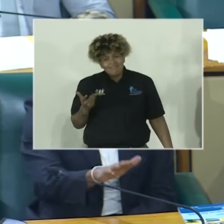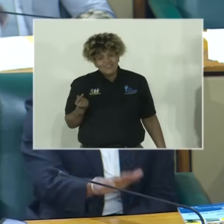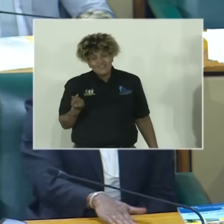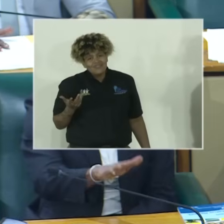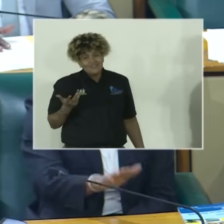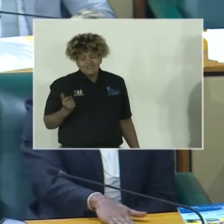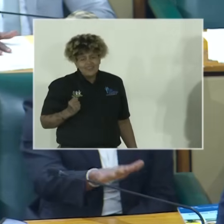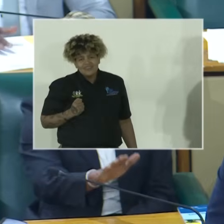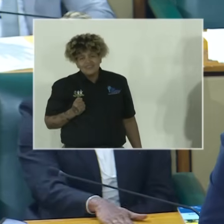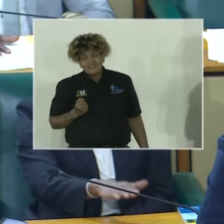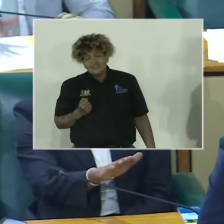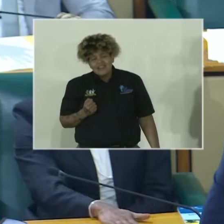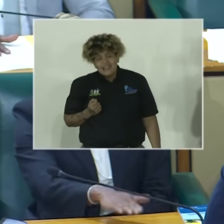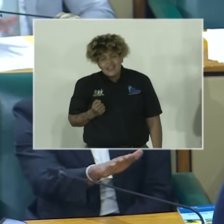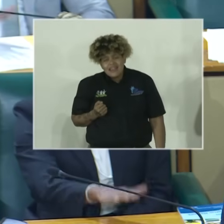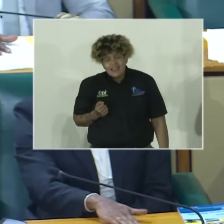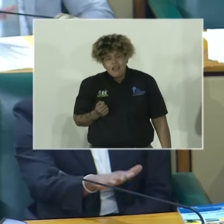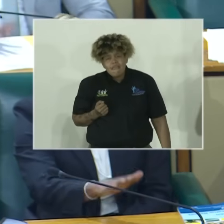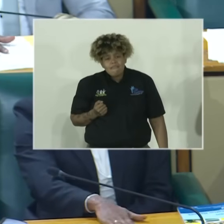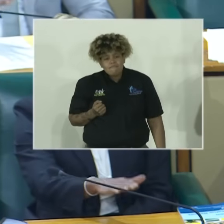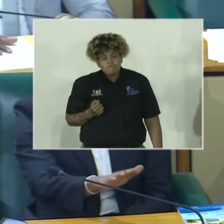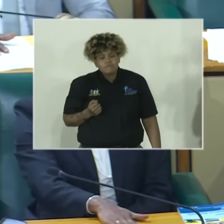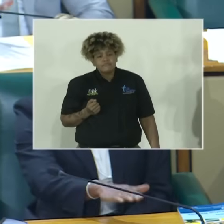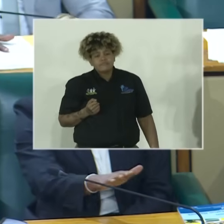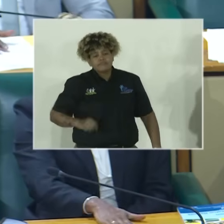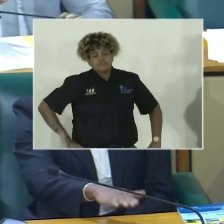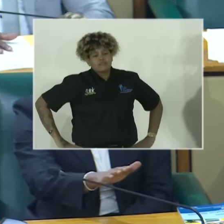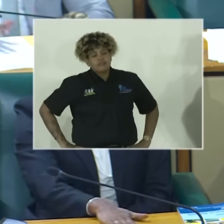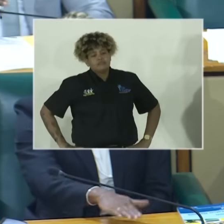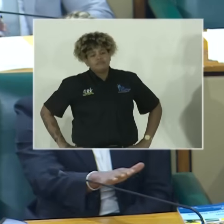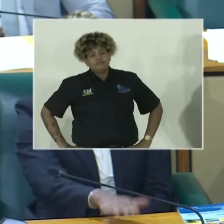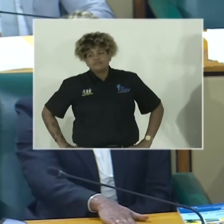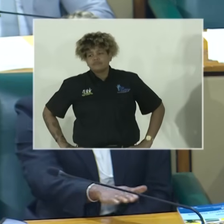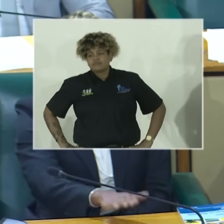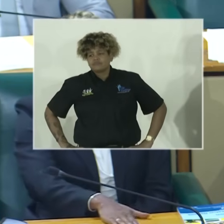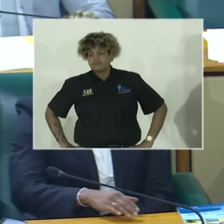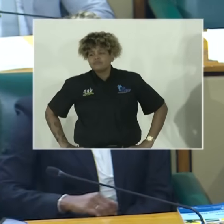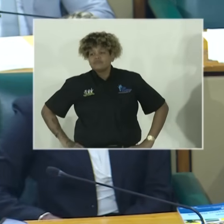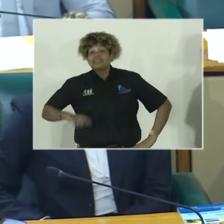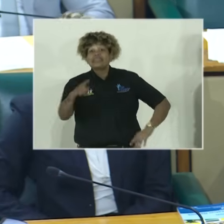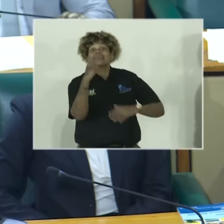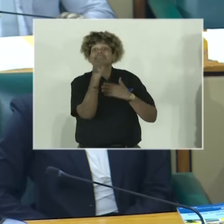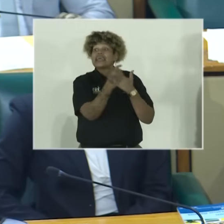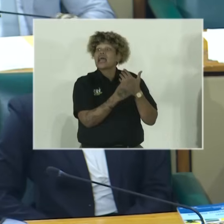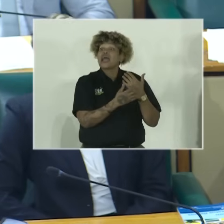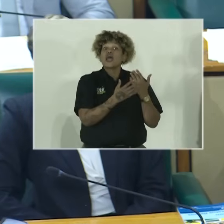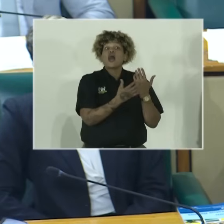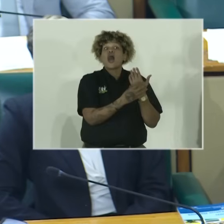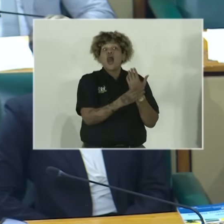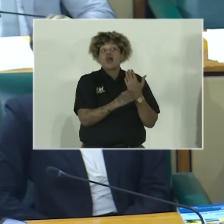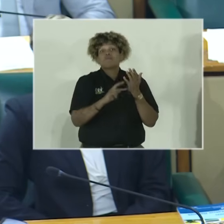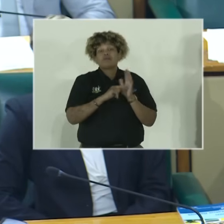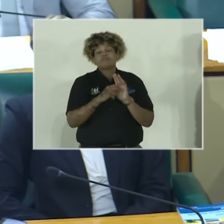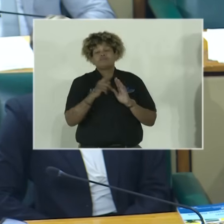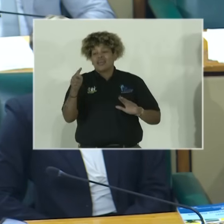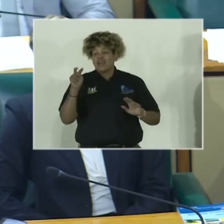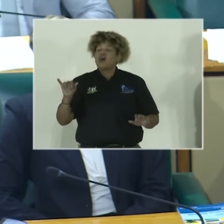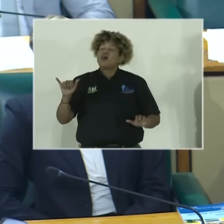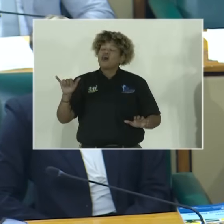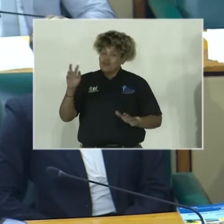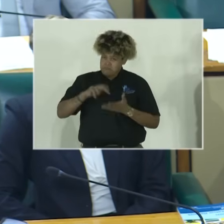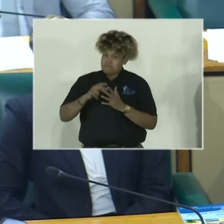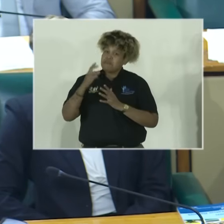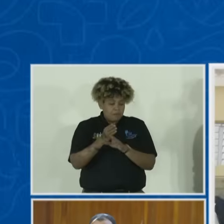The expenditure is being made through the regional health authorities under the Health System Strengthening Program and the Operation